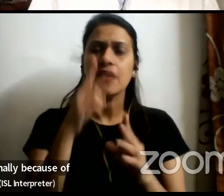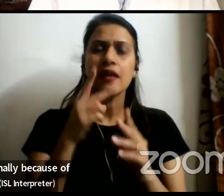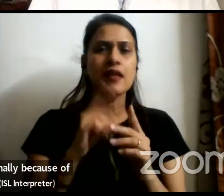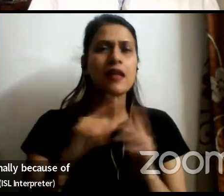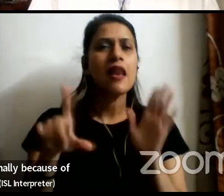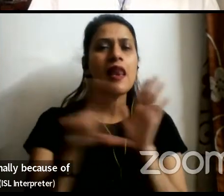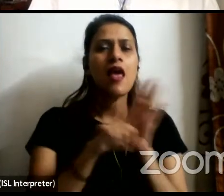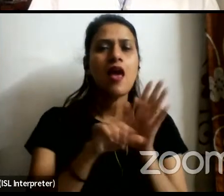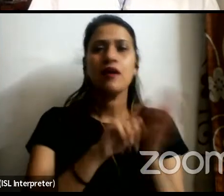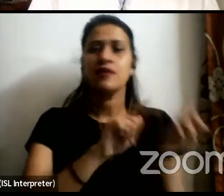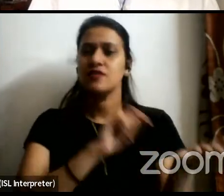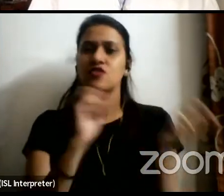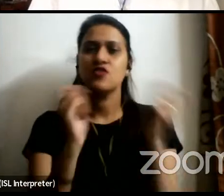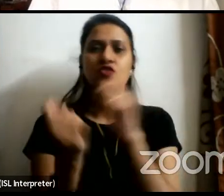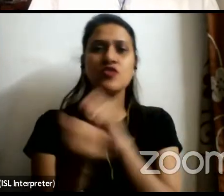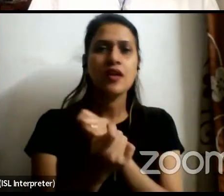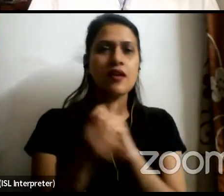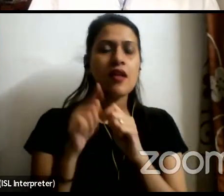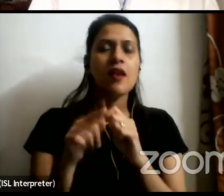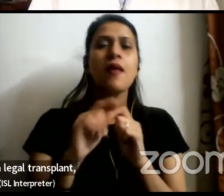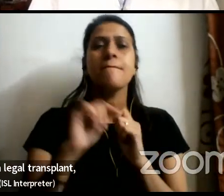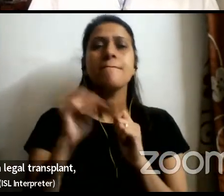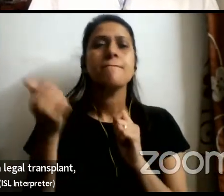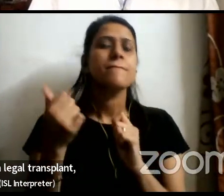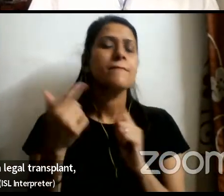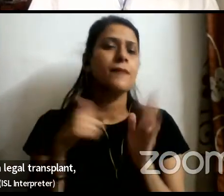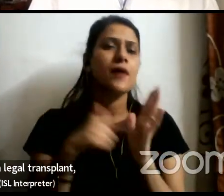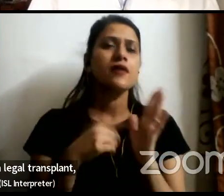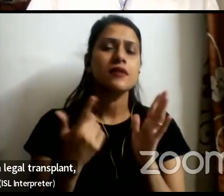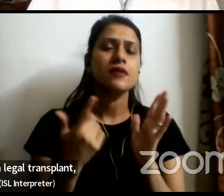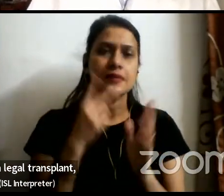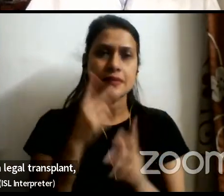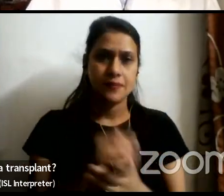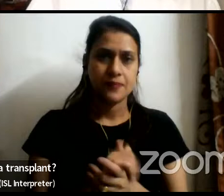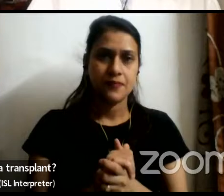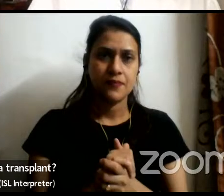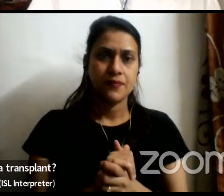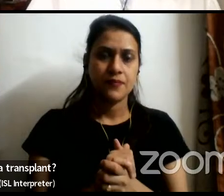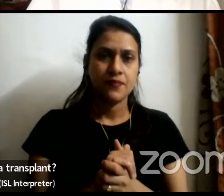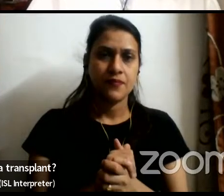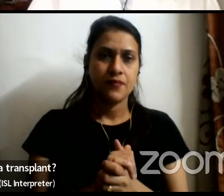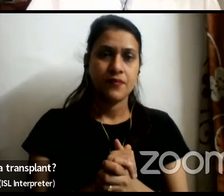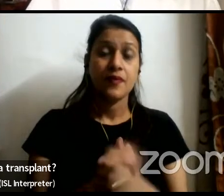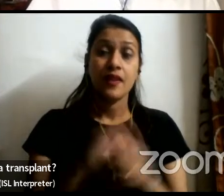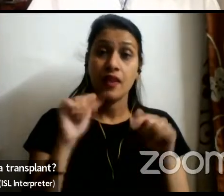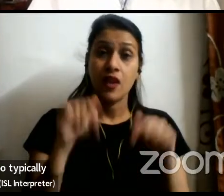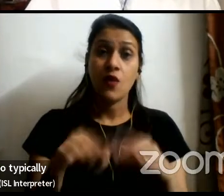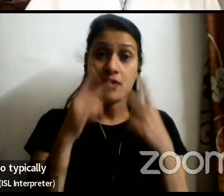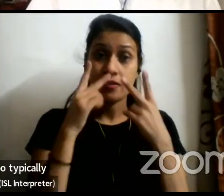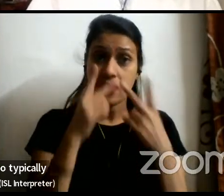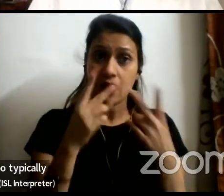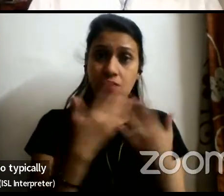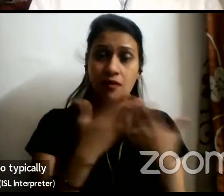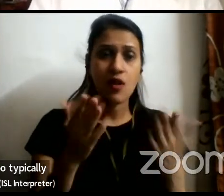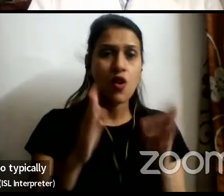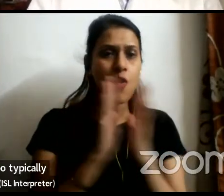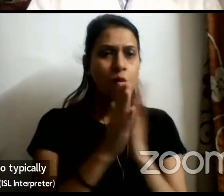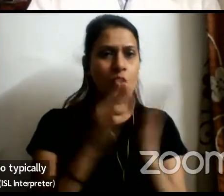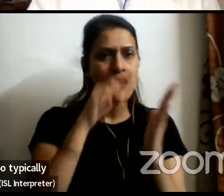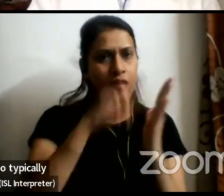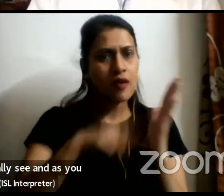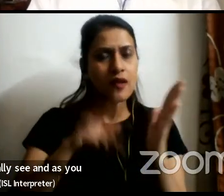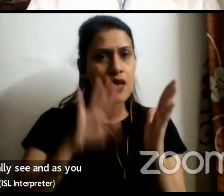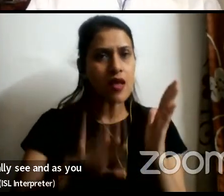how do we define the success of a transplant? Because, as we tend to typically see, and as you acknowledge in your book as well, there is really no